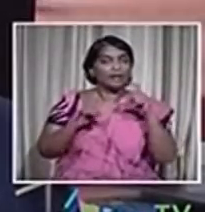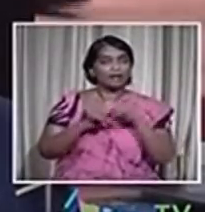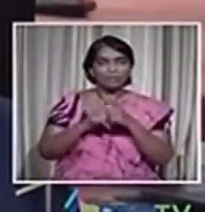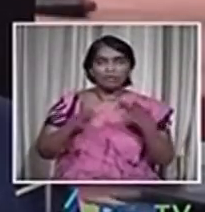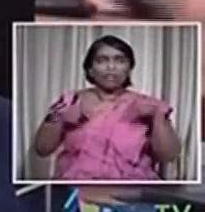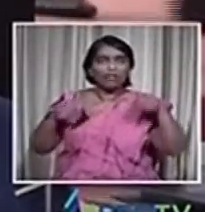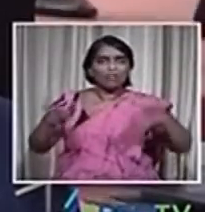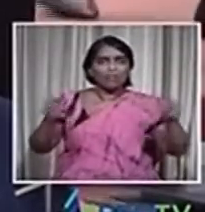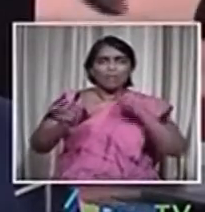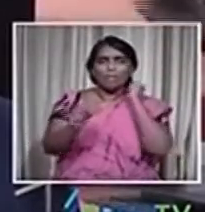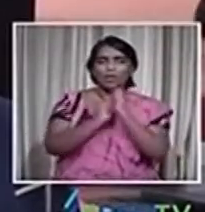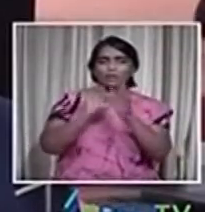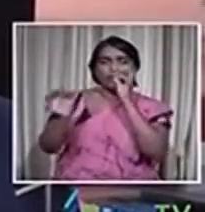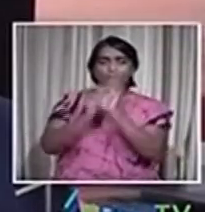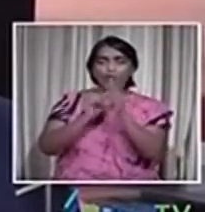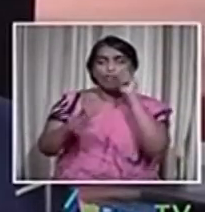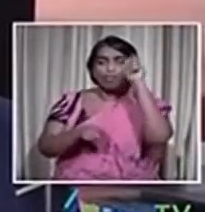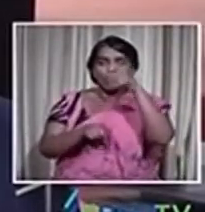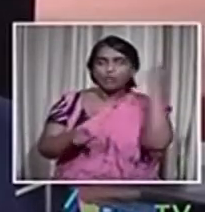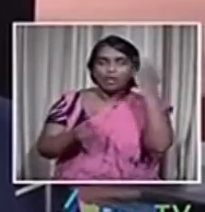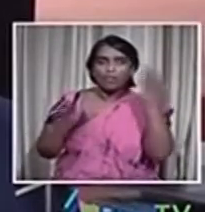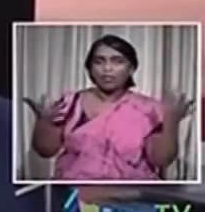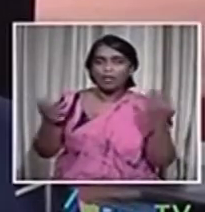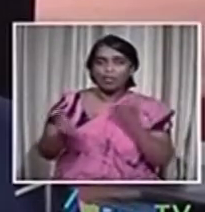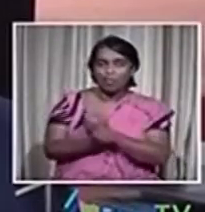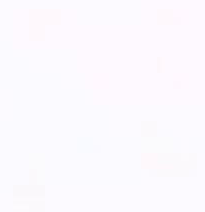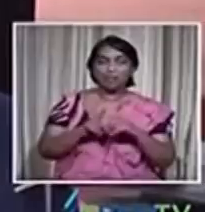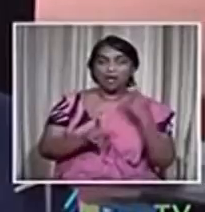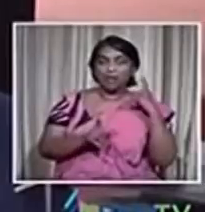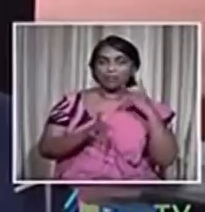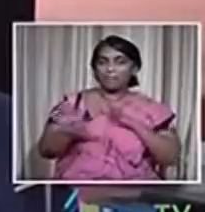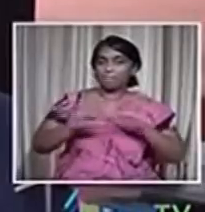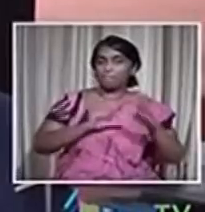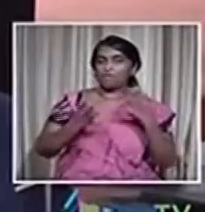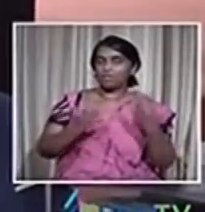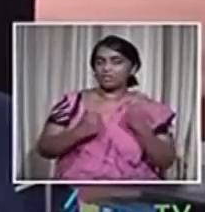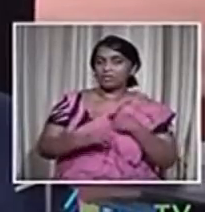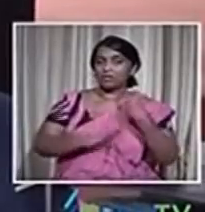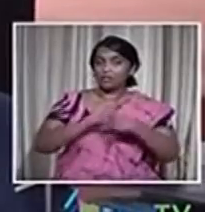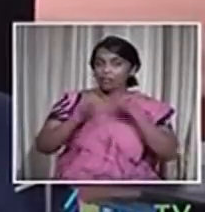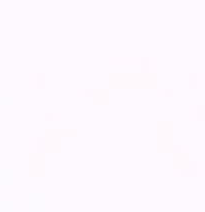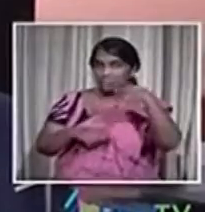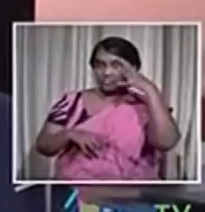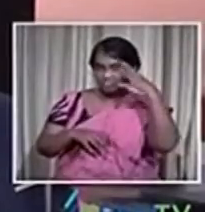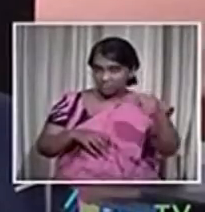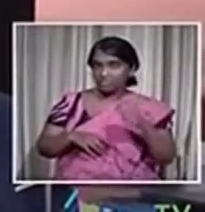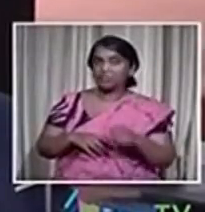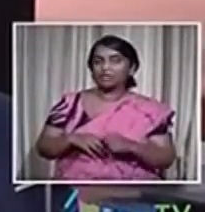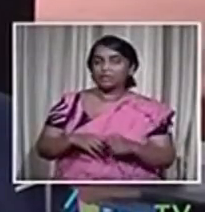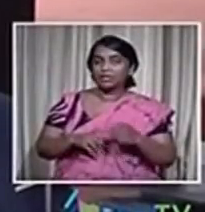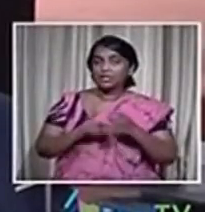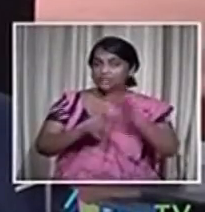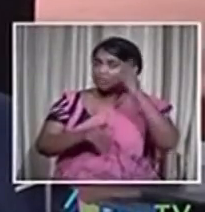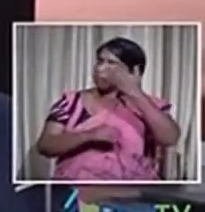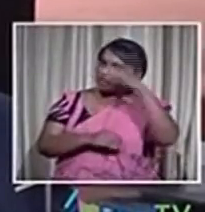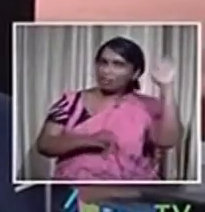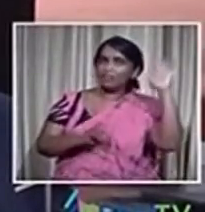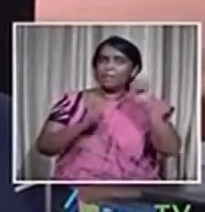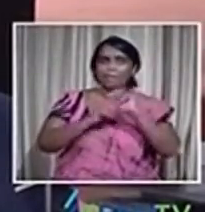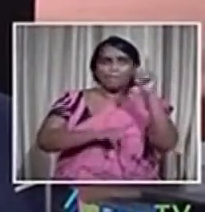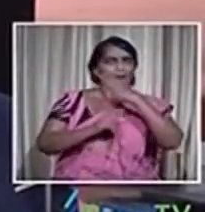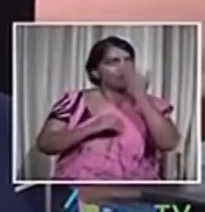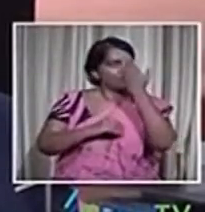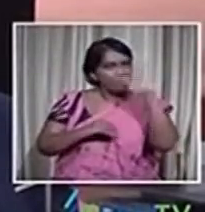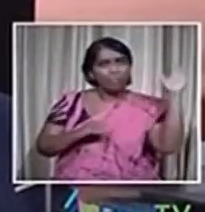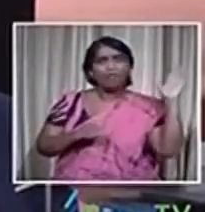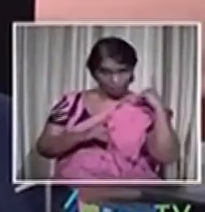the president and the 225 MPs, do they want the military? What happened yesterday is what a military rule would look like. Gotabaya Rajapaksa has